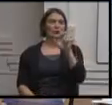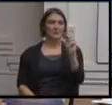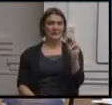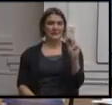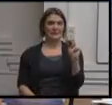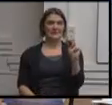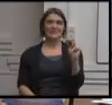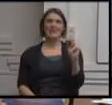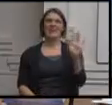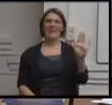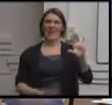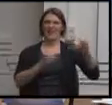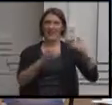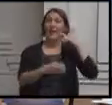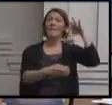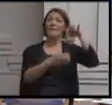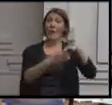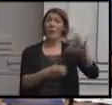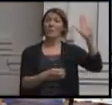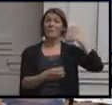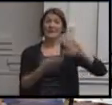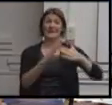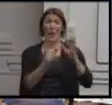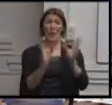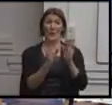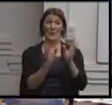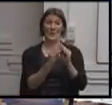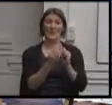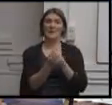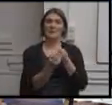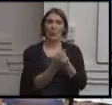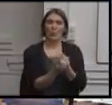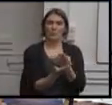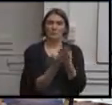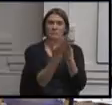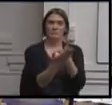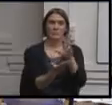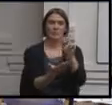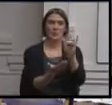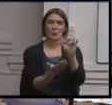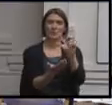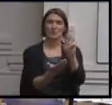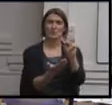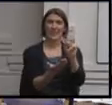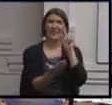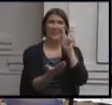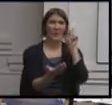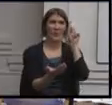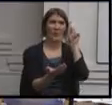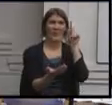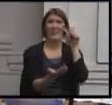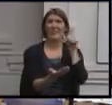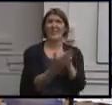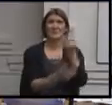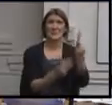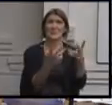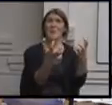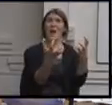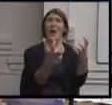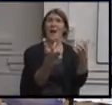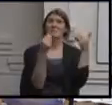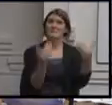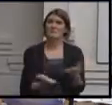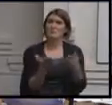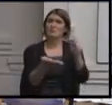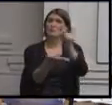voted a resolution at town meeting, or sponsored a resolution that had passed overwhelmingly, like 1,000 to 400, for